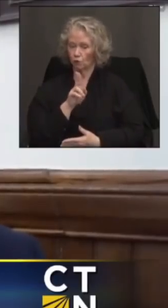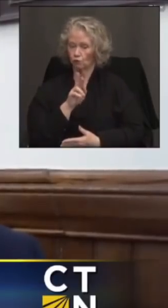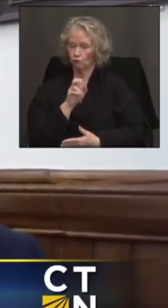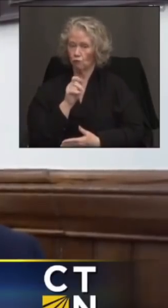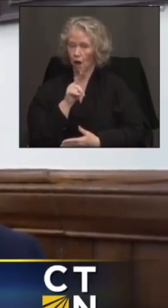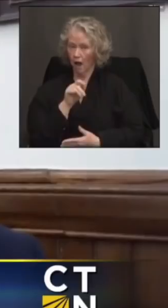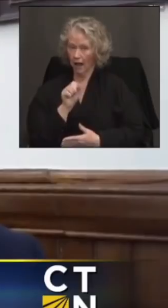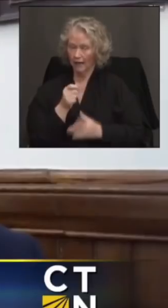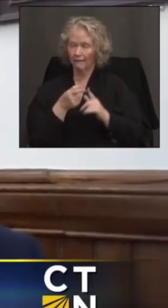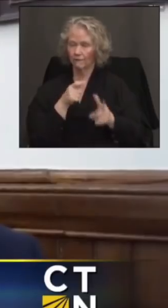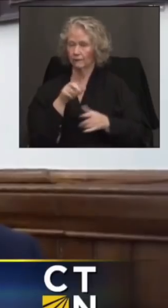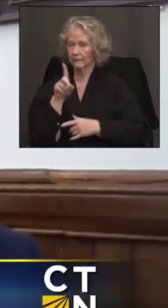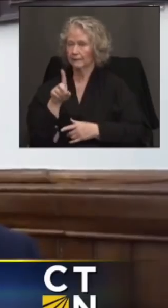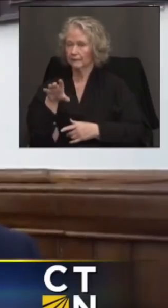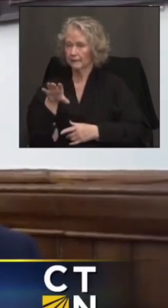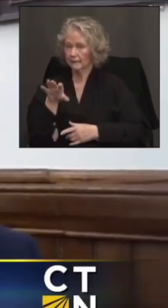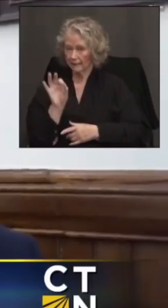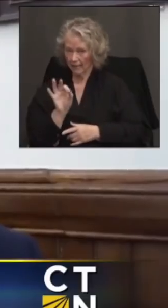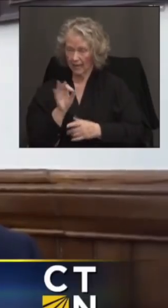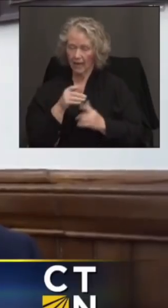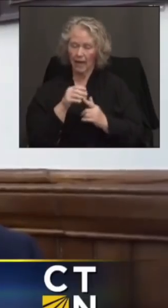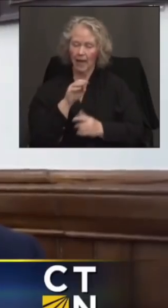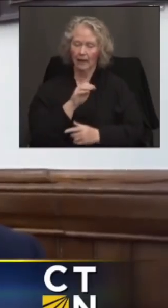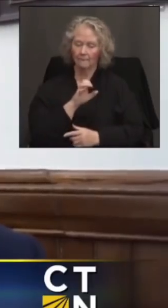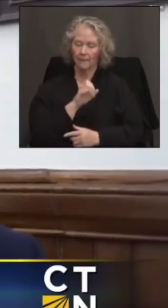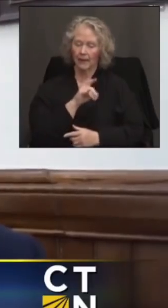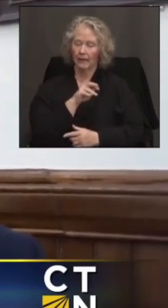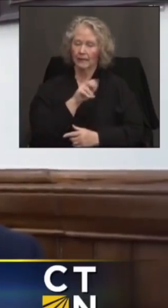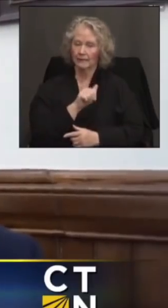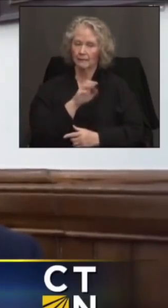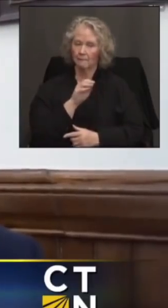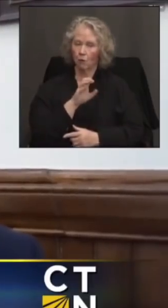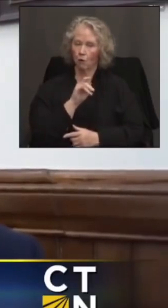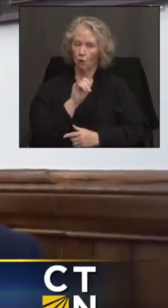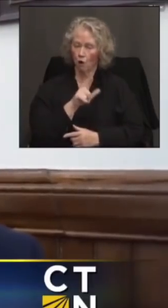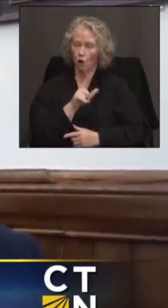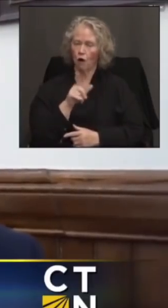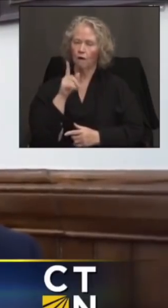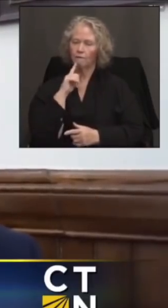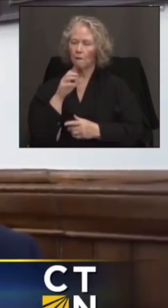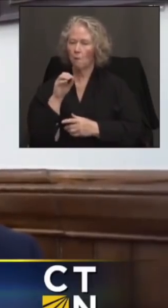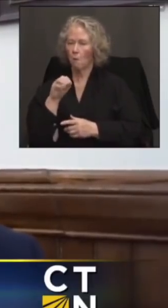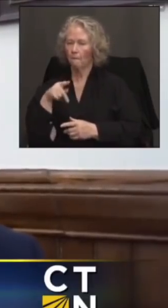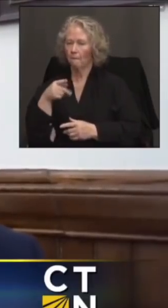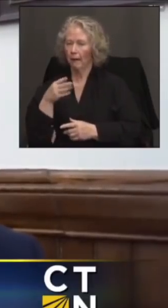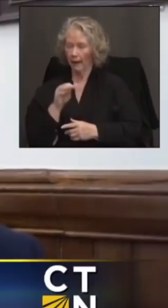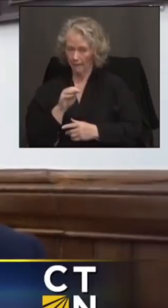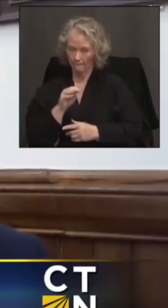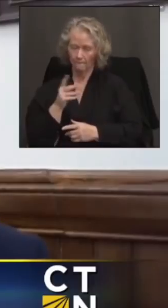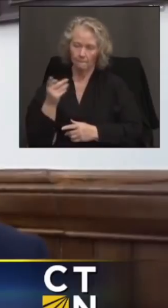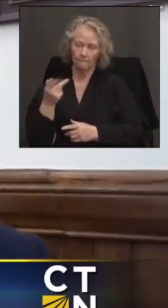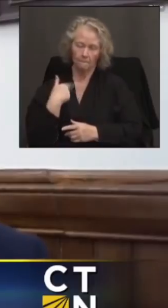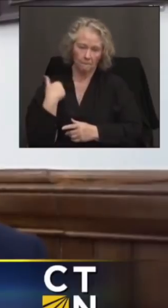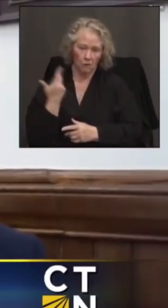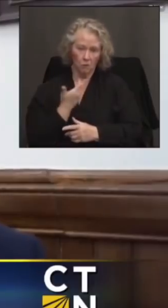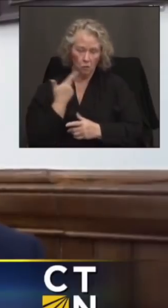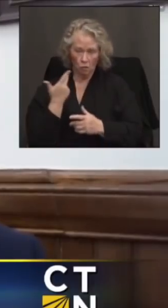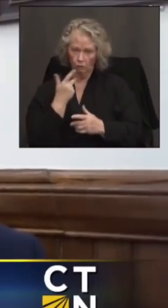Department of Children's and Family, and Melissa McCall, our Secretary of OPM, to lead a process of due diligence